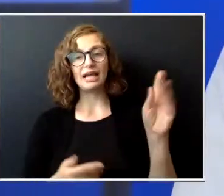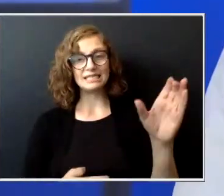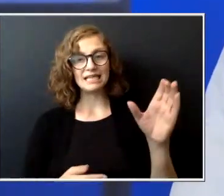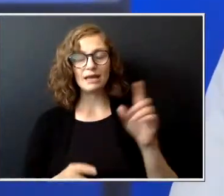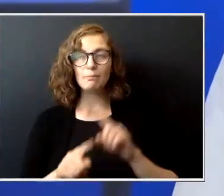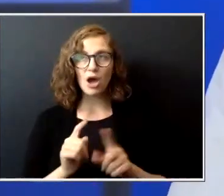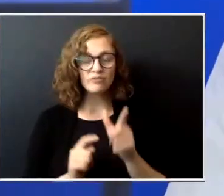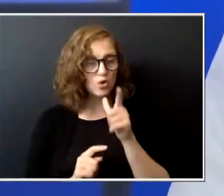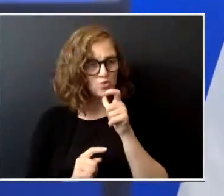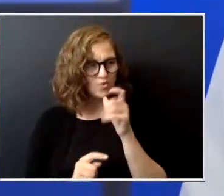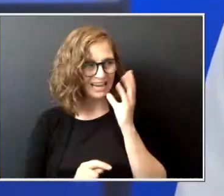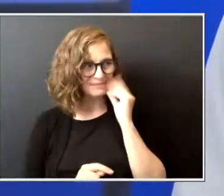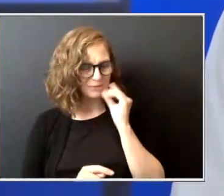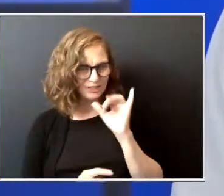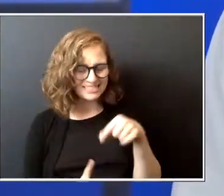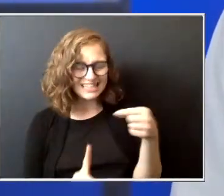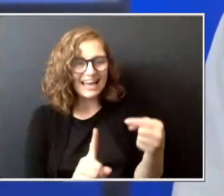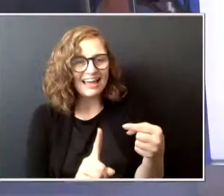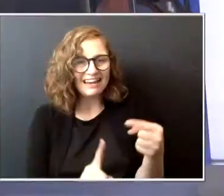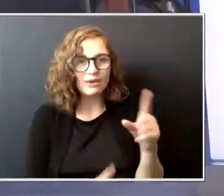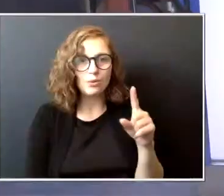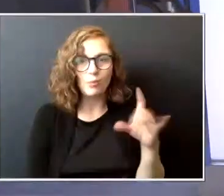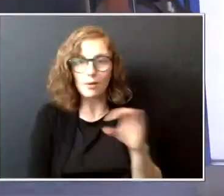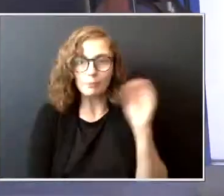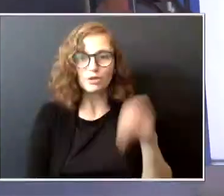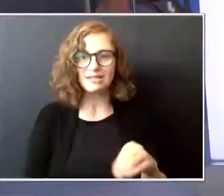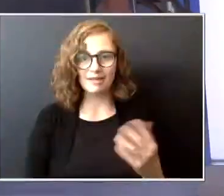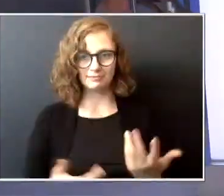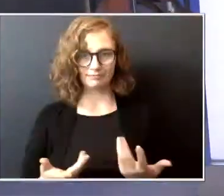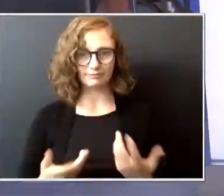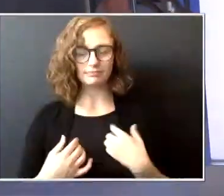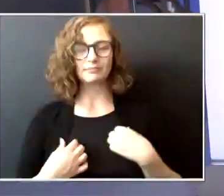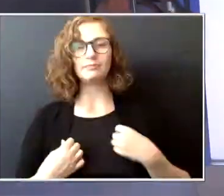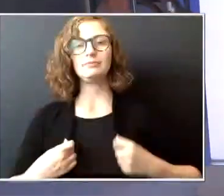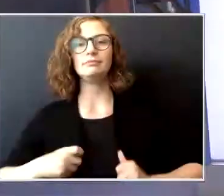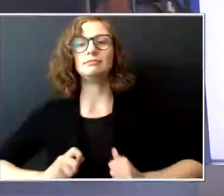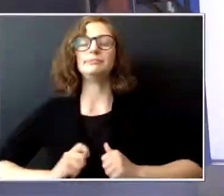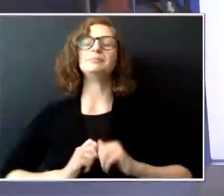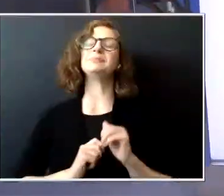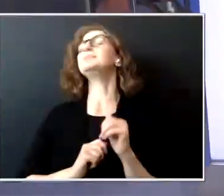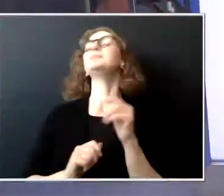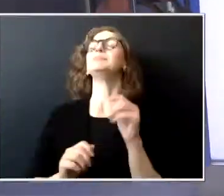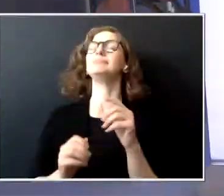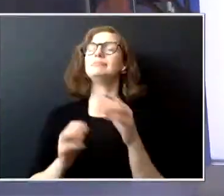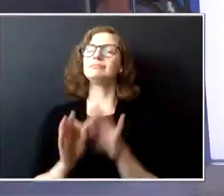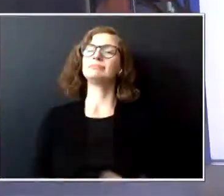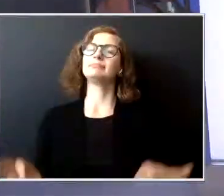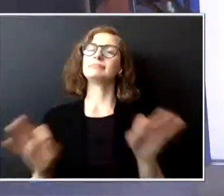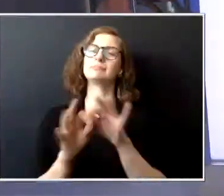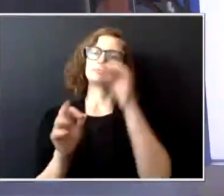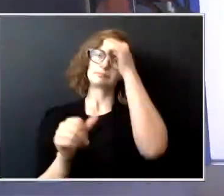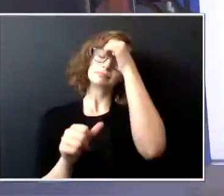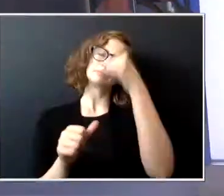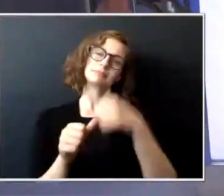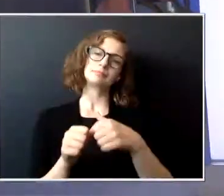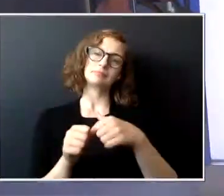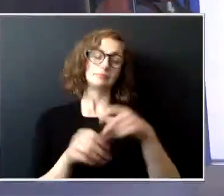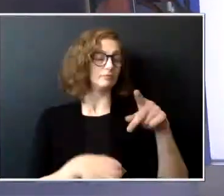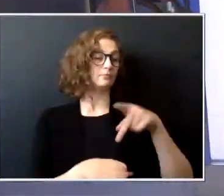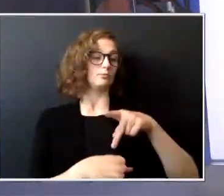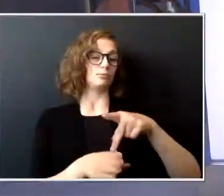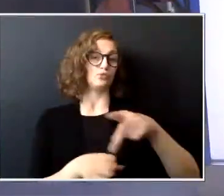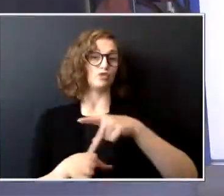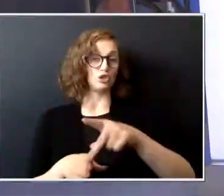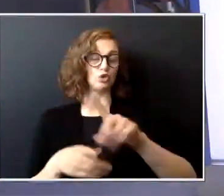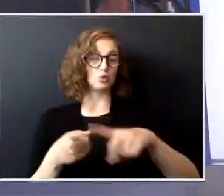Yes. And that is the challenge. I think we have to remember that when professionals work with explosive